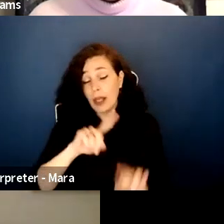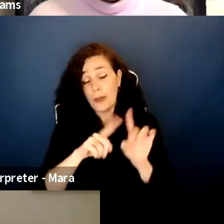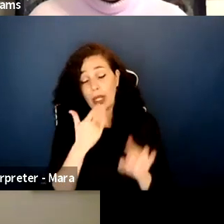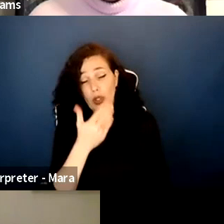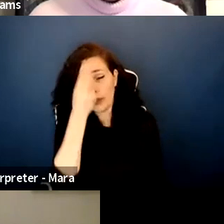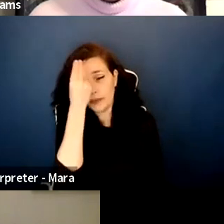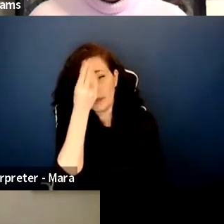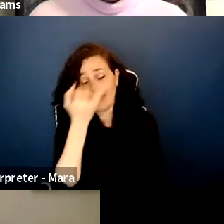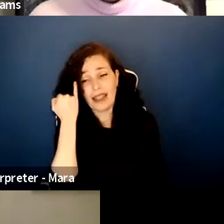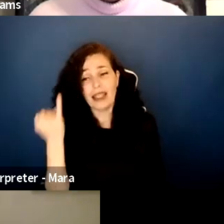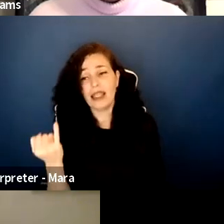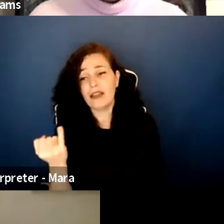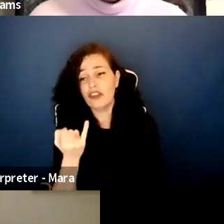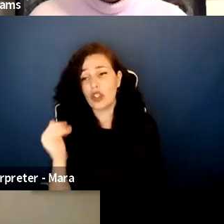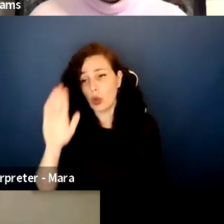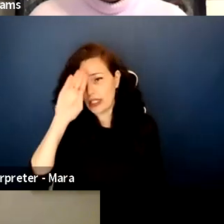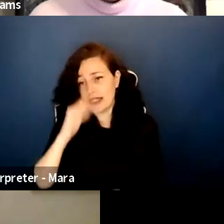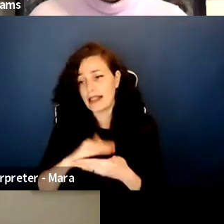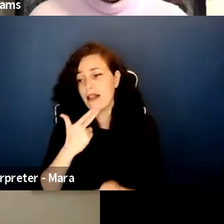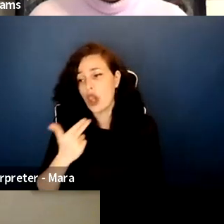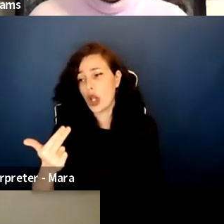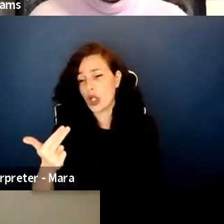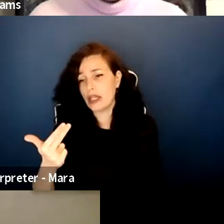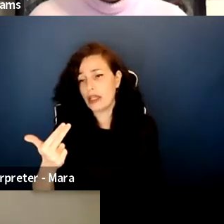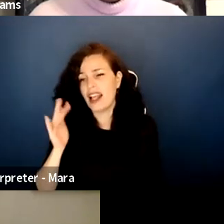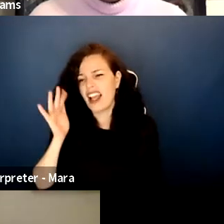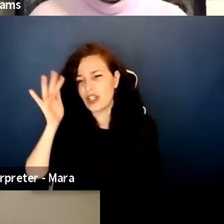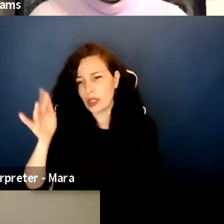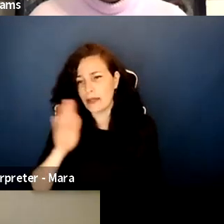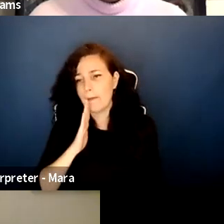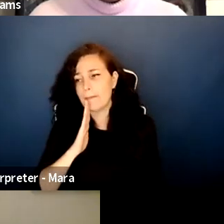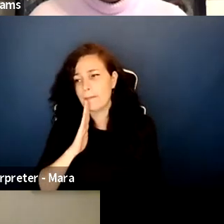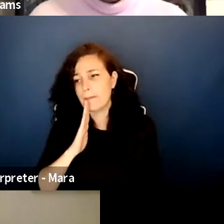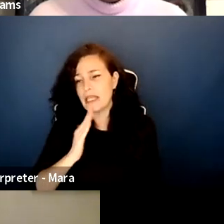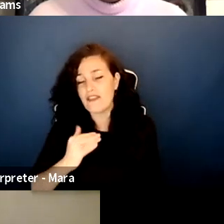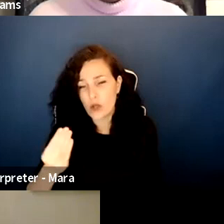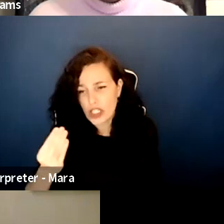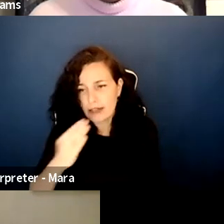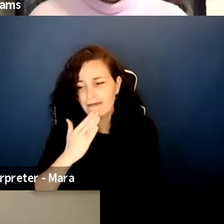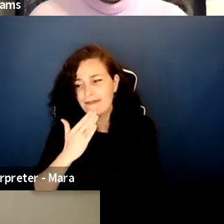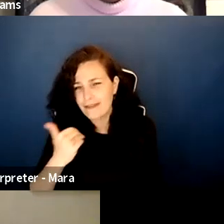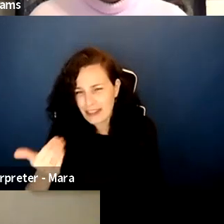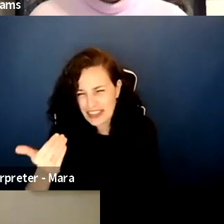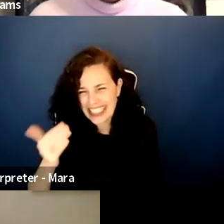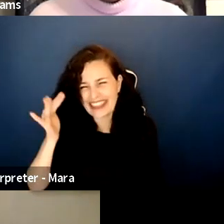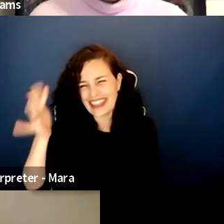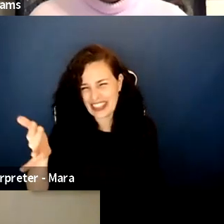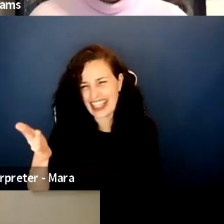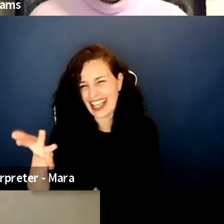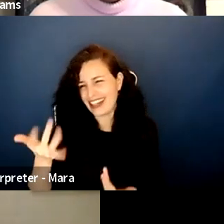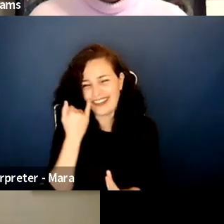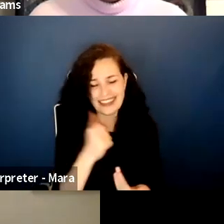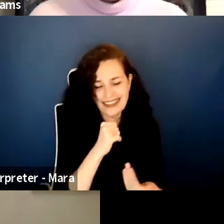your son is 13, I am confident eventually he'll be 14 and then 15. And if there aren't a lot of auditions,